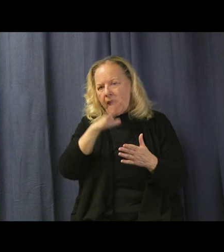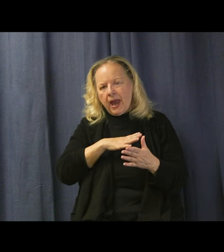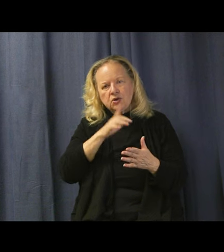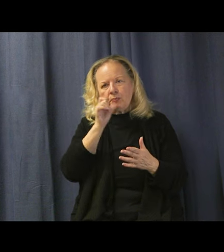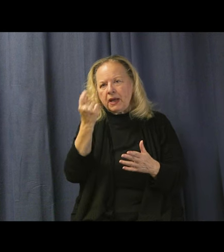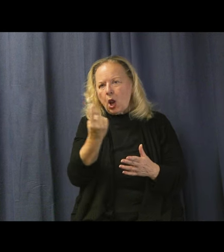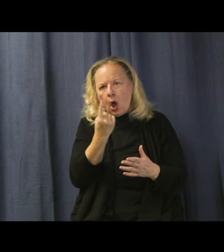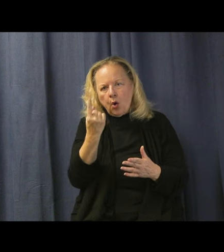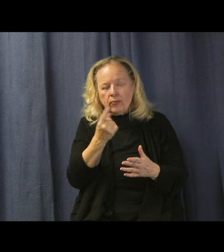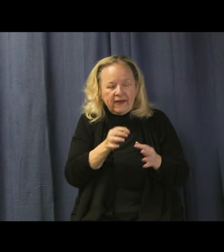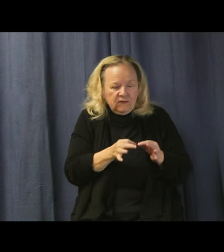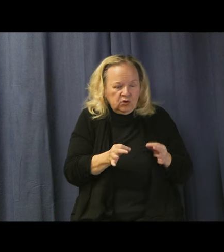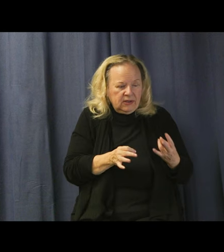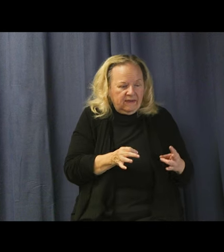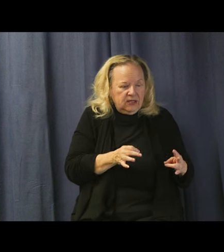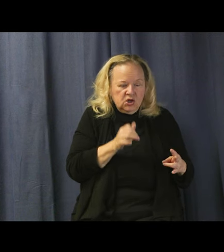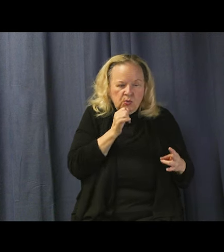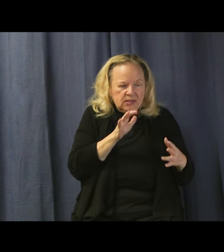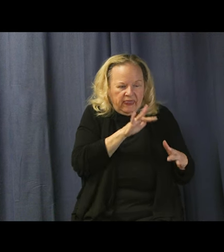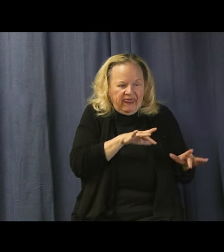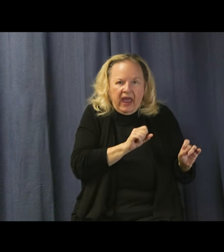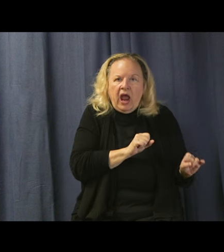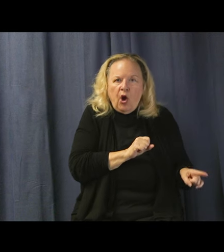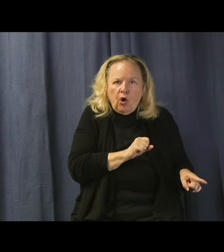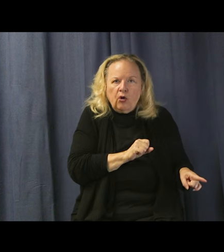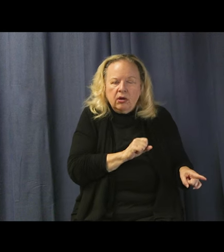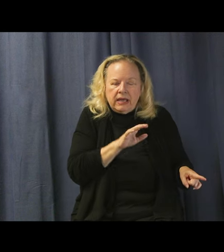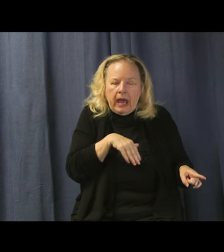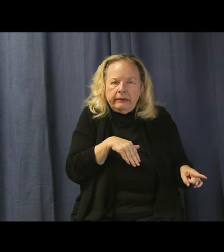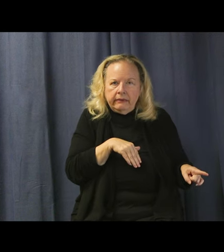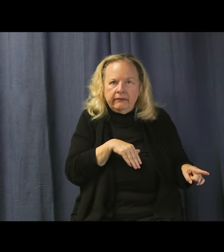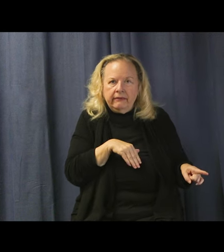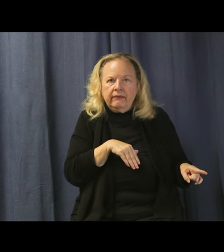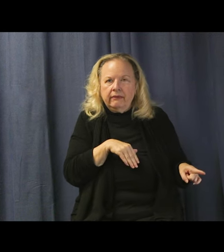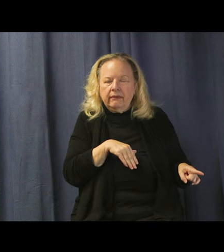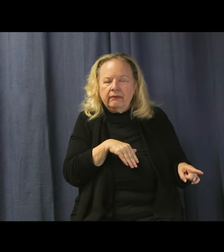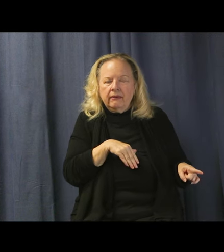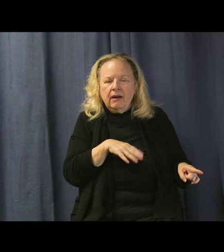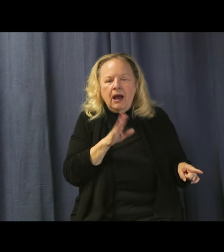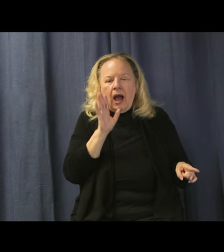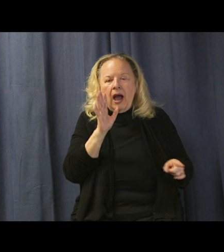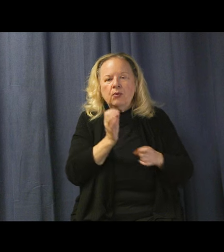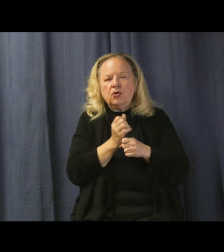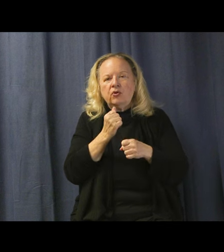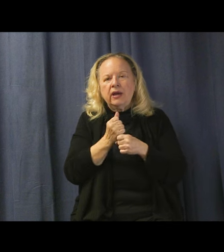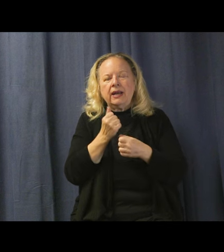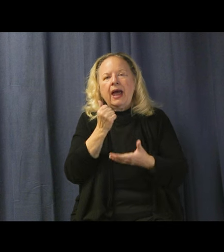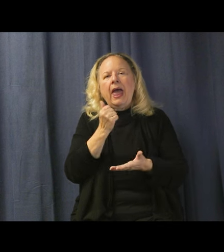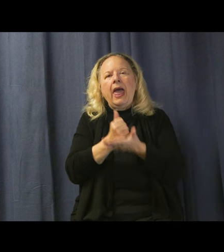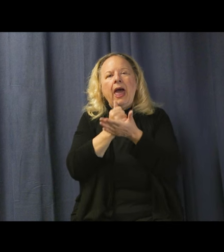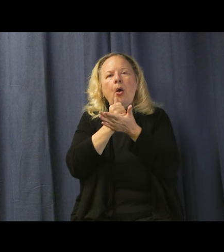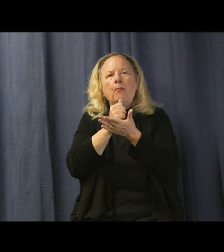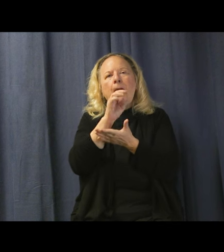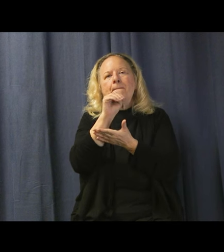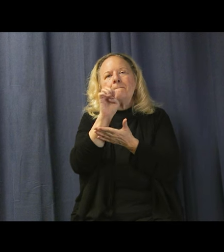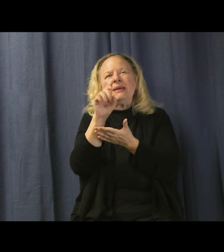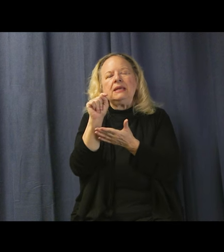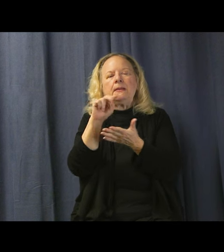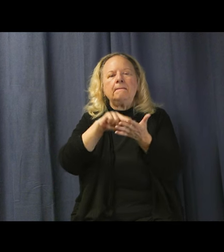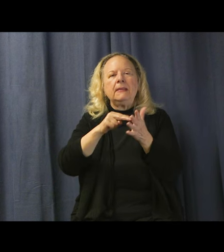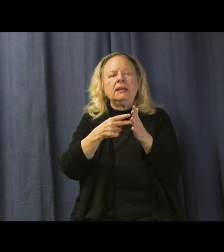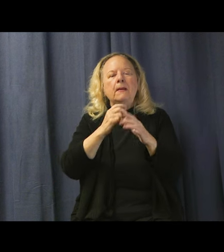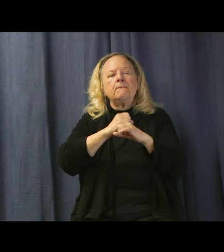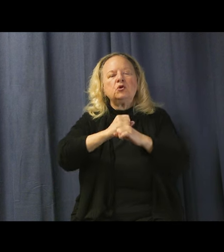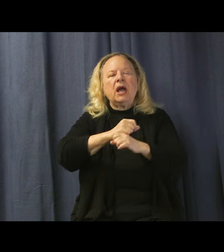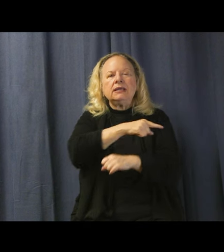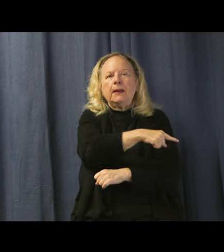verse 17, so she wasn't there. And so it says, "I'm going to create a helpmeet," which means someone to